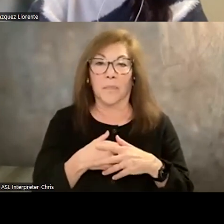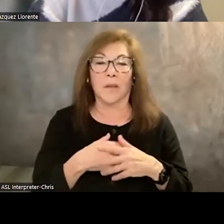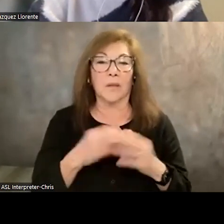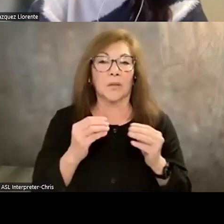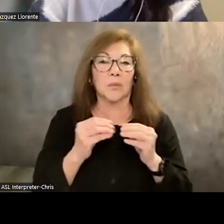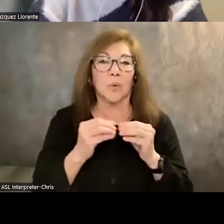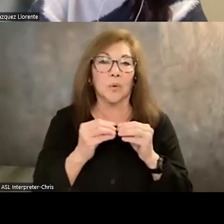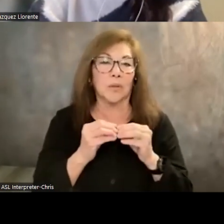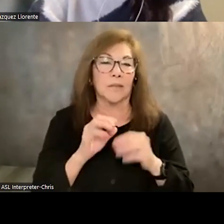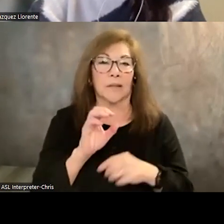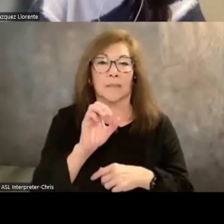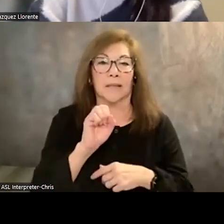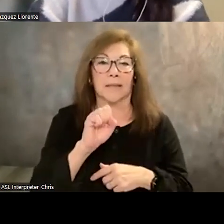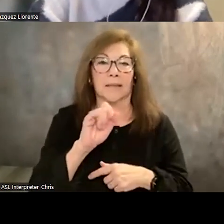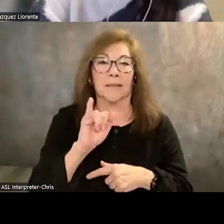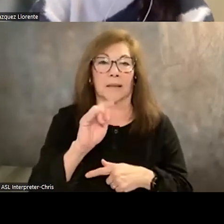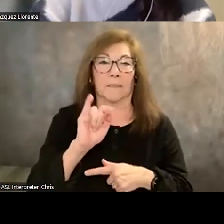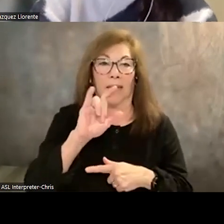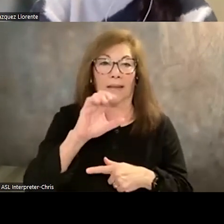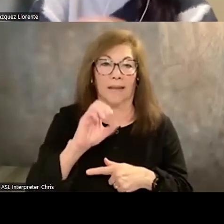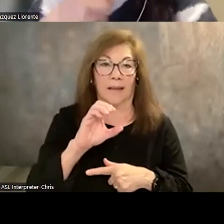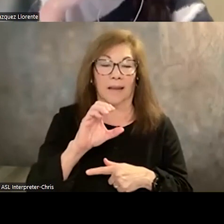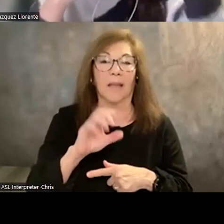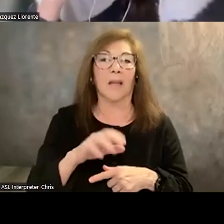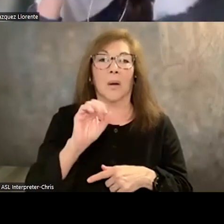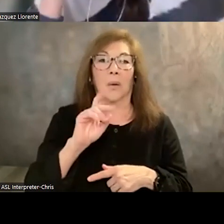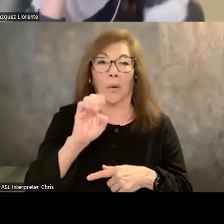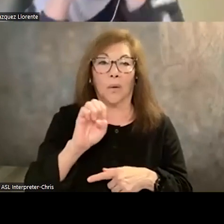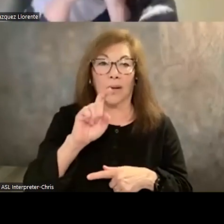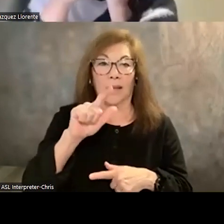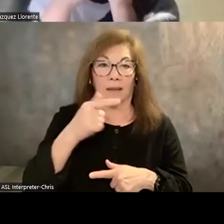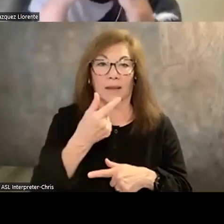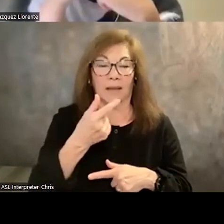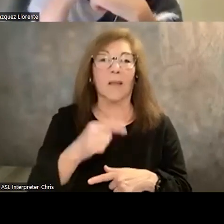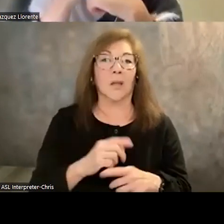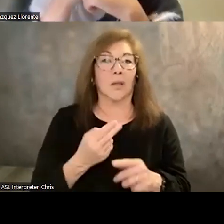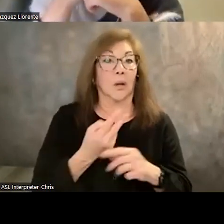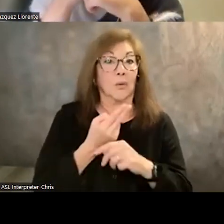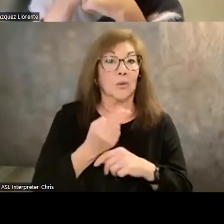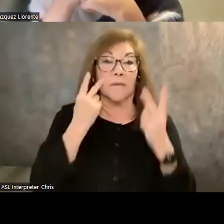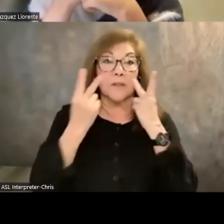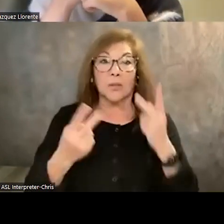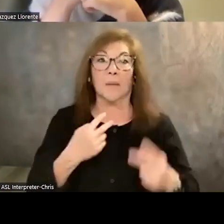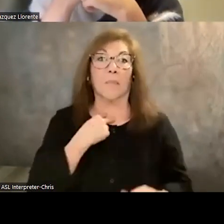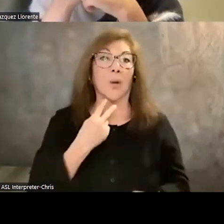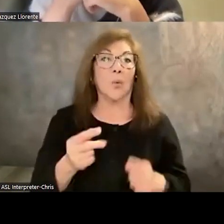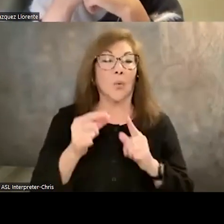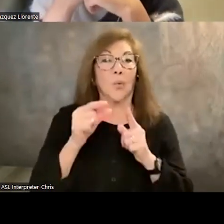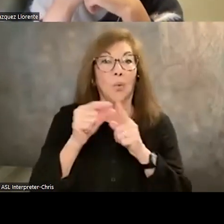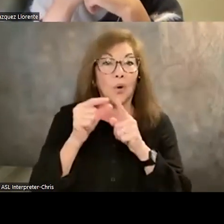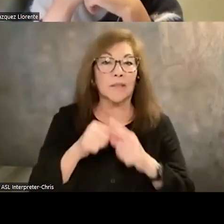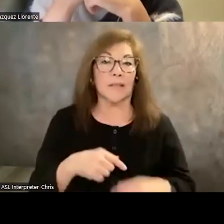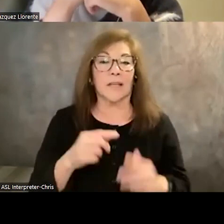semantic coding means that I code visually, I code with my words. I say things, I